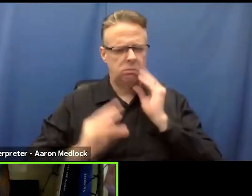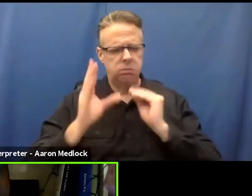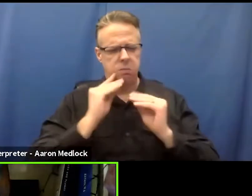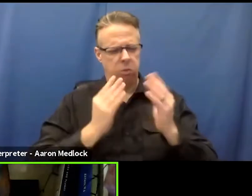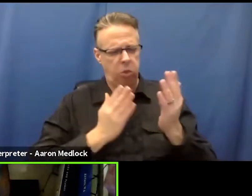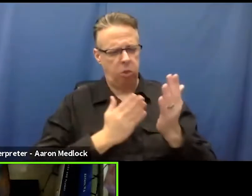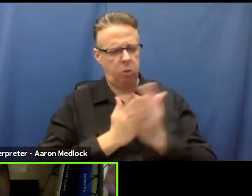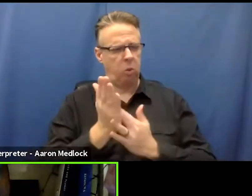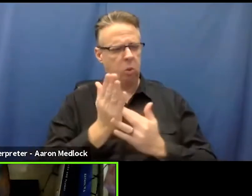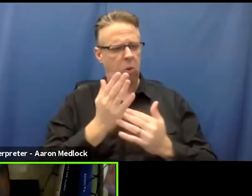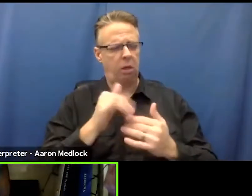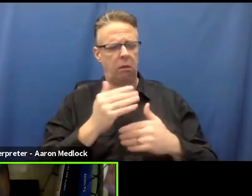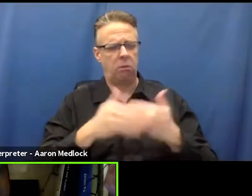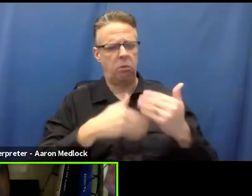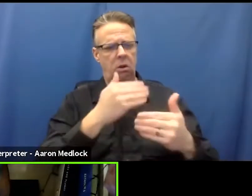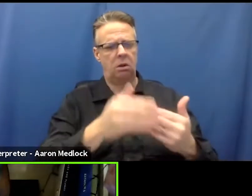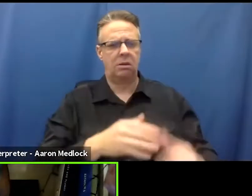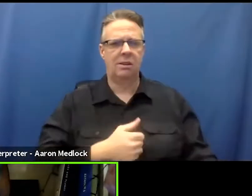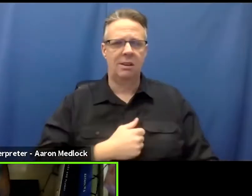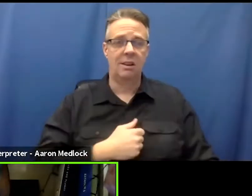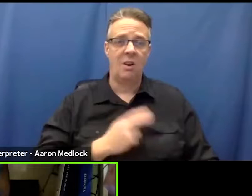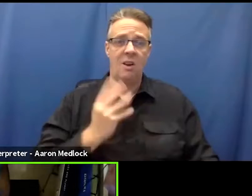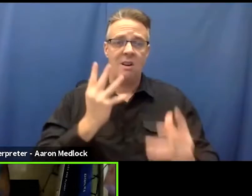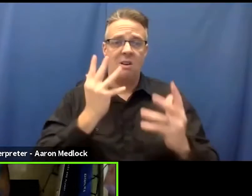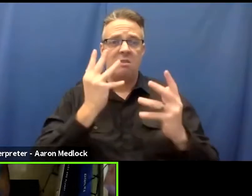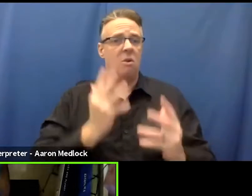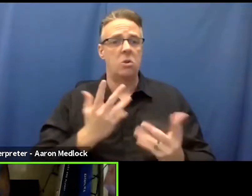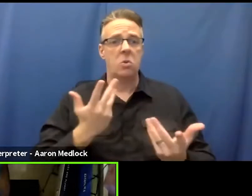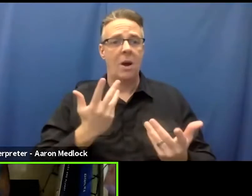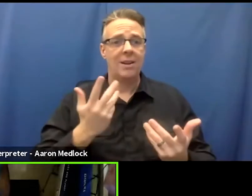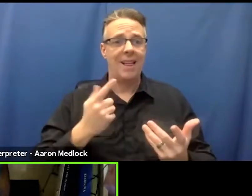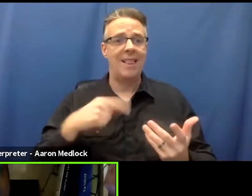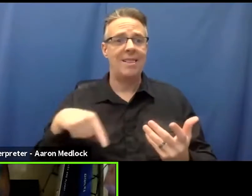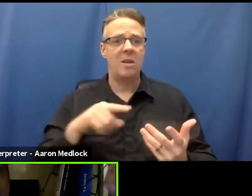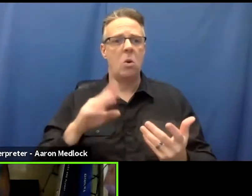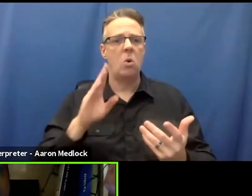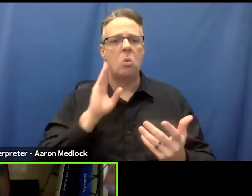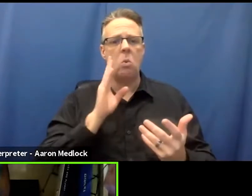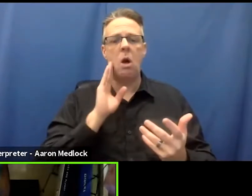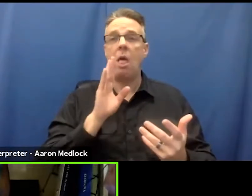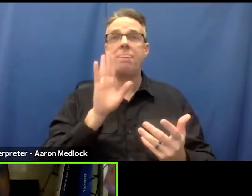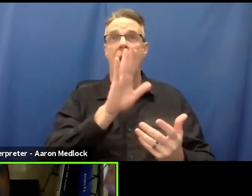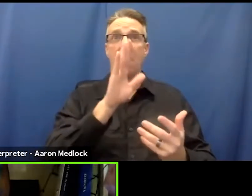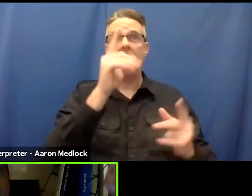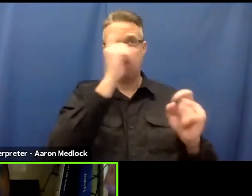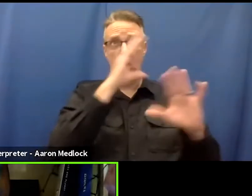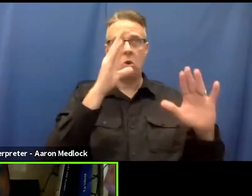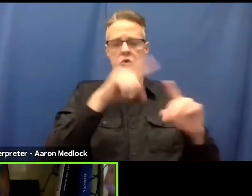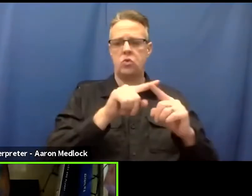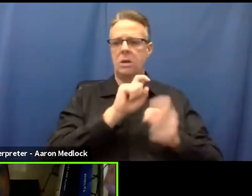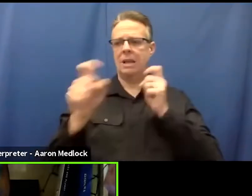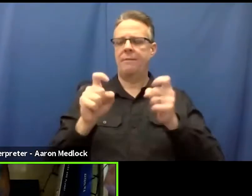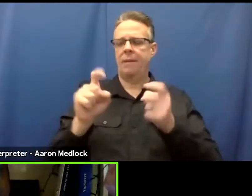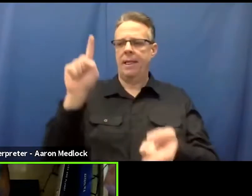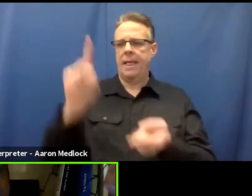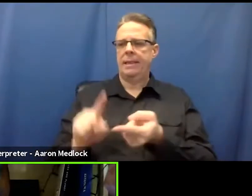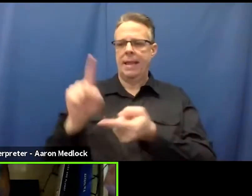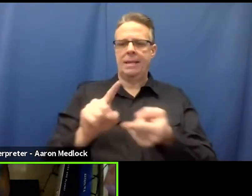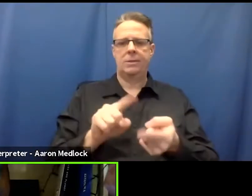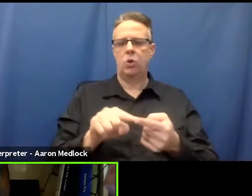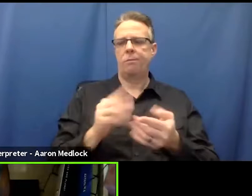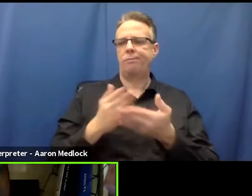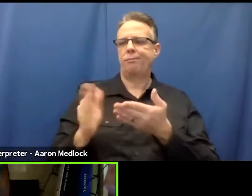And unfortunately, the aim of this process is to award as few as possible people